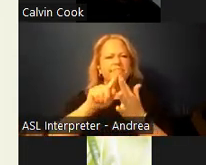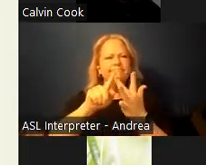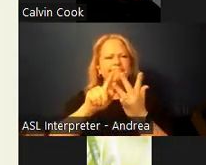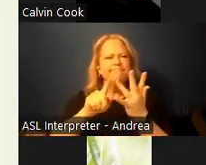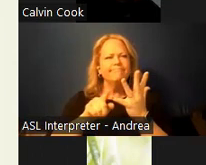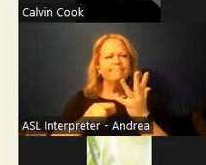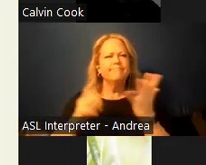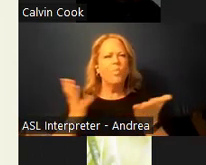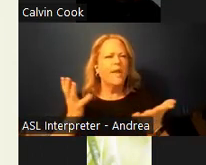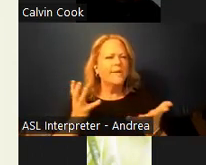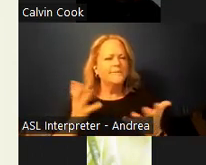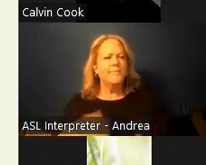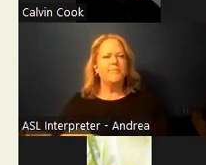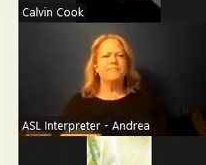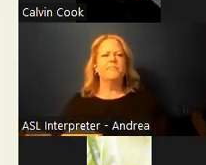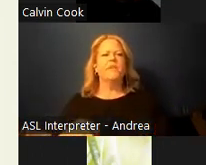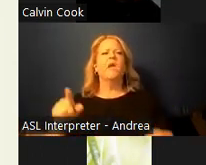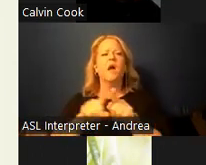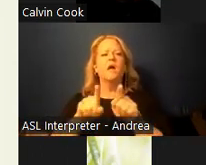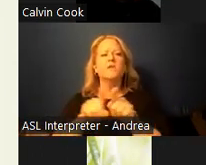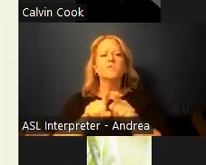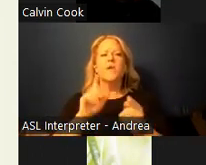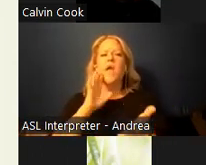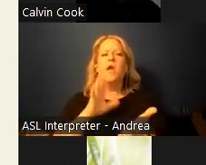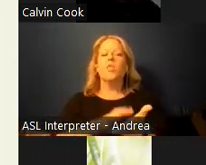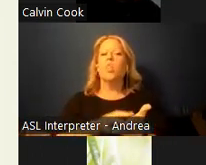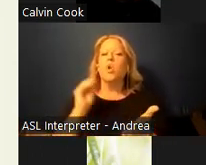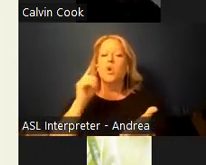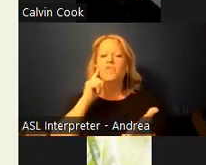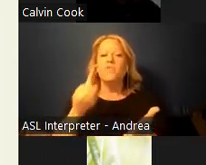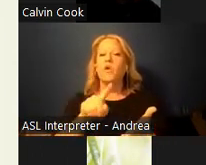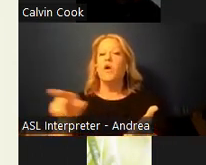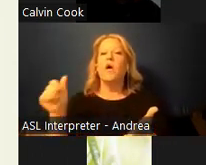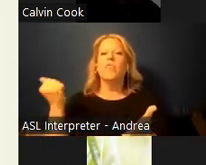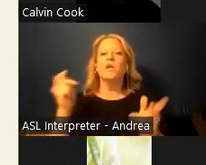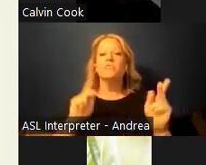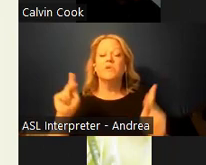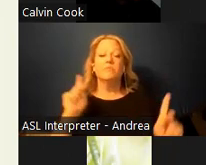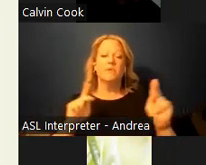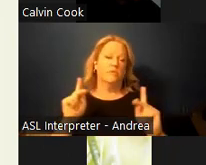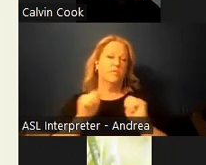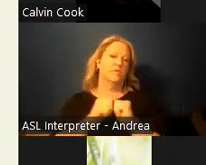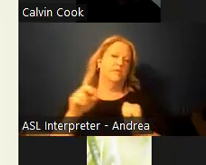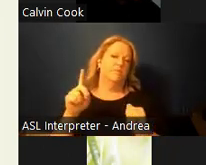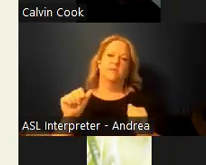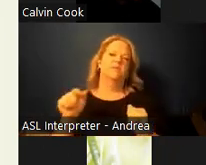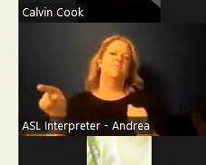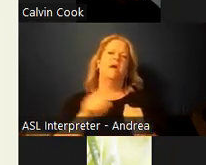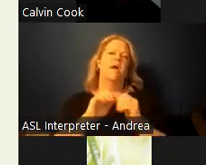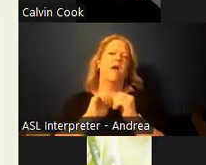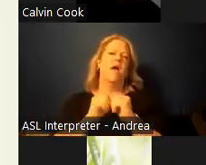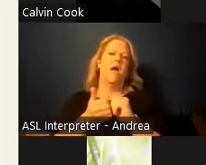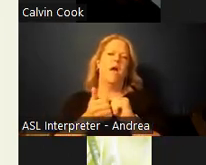You also get to learn from others with disabilities on how they're able to work. So what works for them?